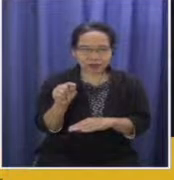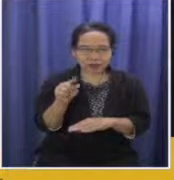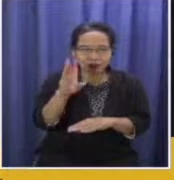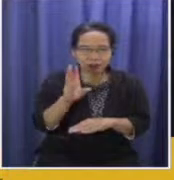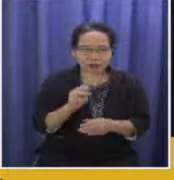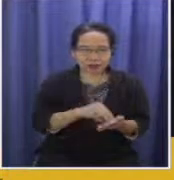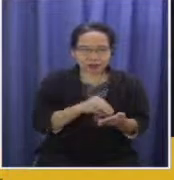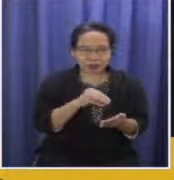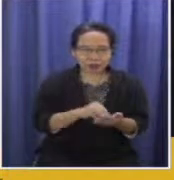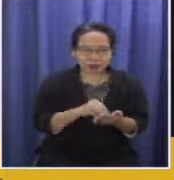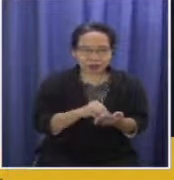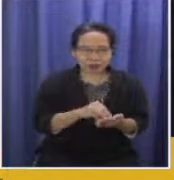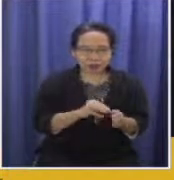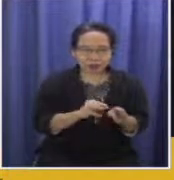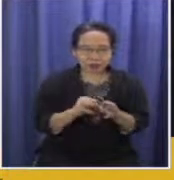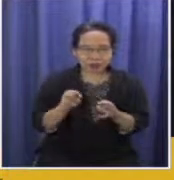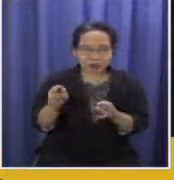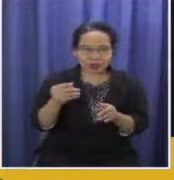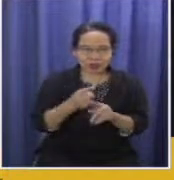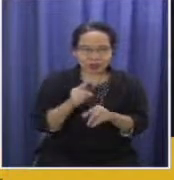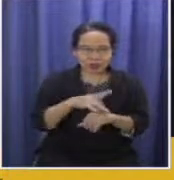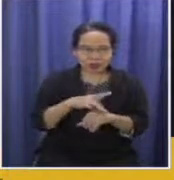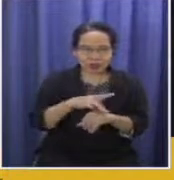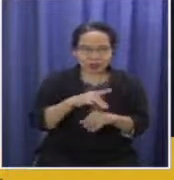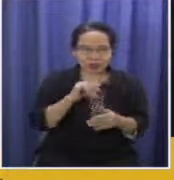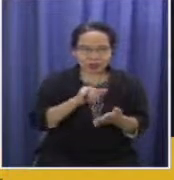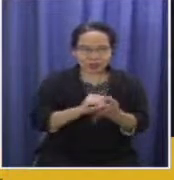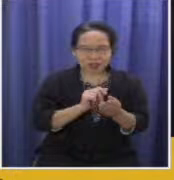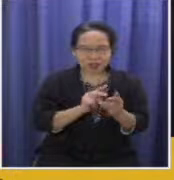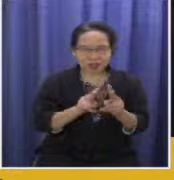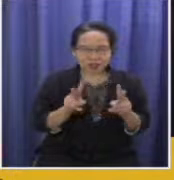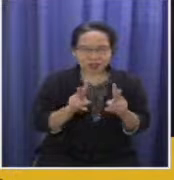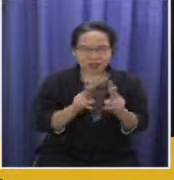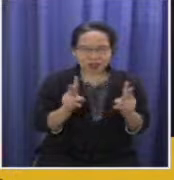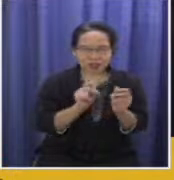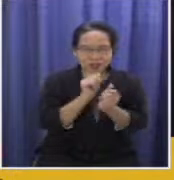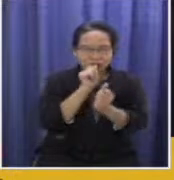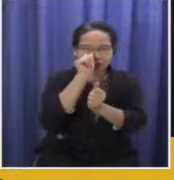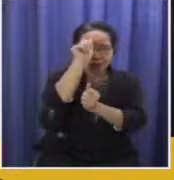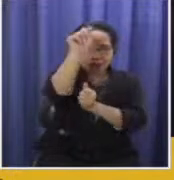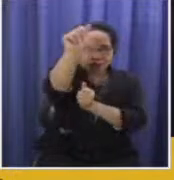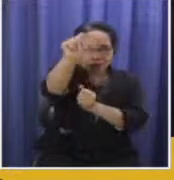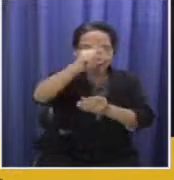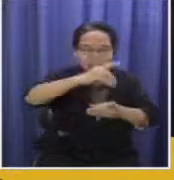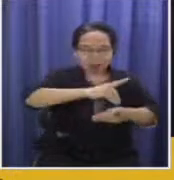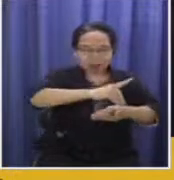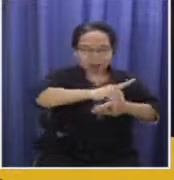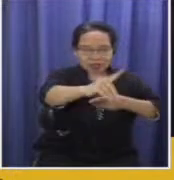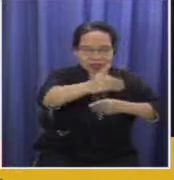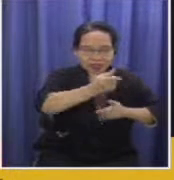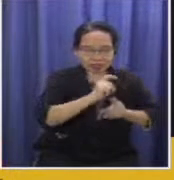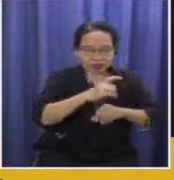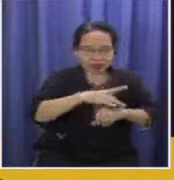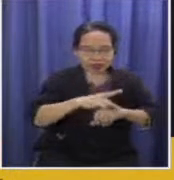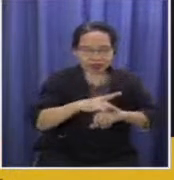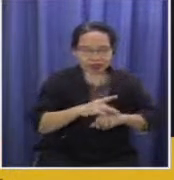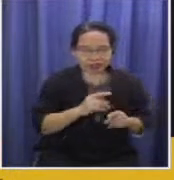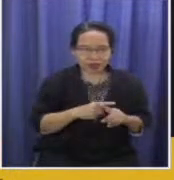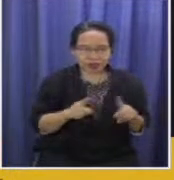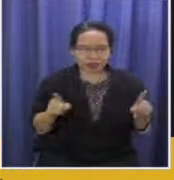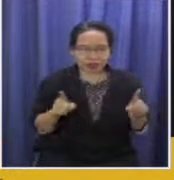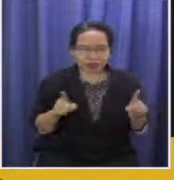200 million miles from Earth. That's very, very far distance from Earth. But the